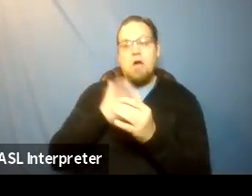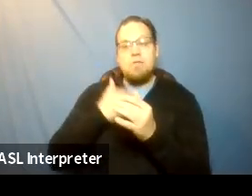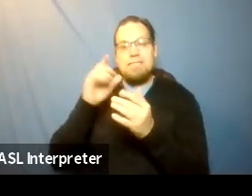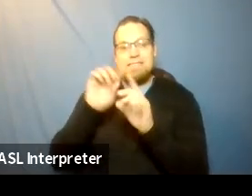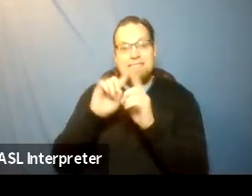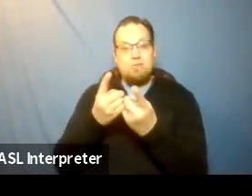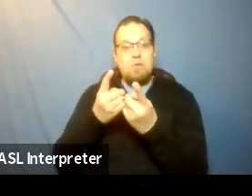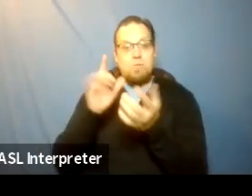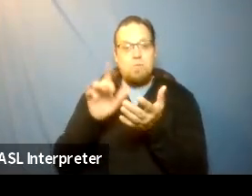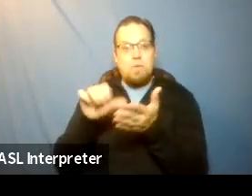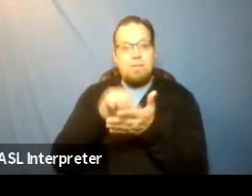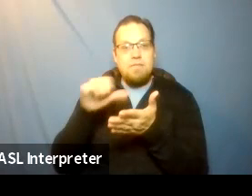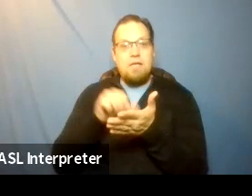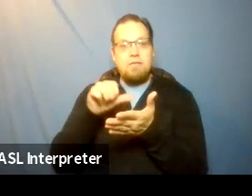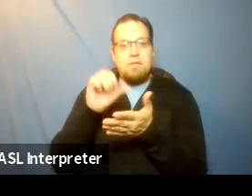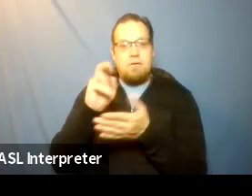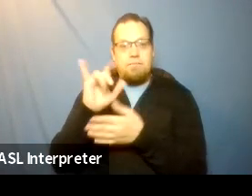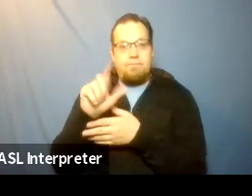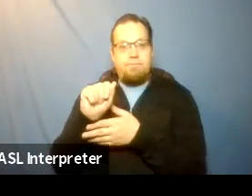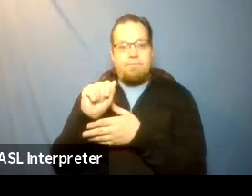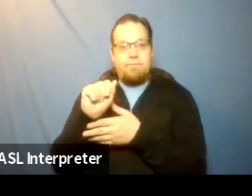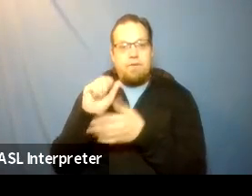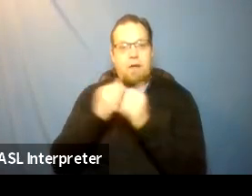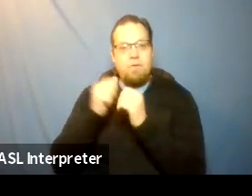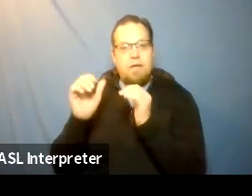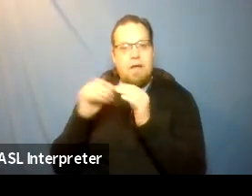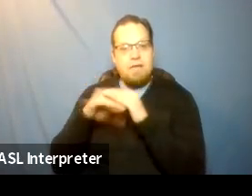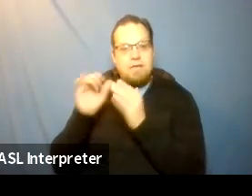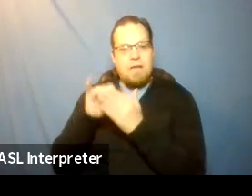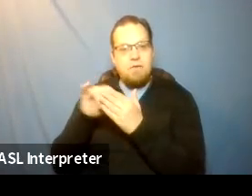website. Sylvia, where do they access that?